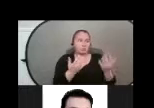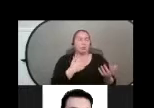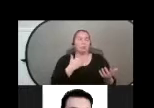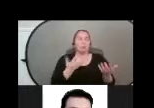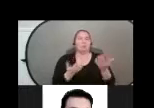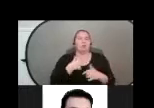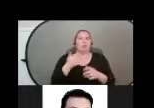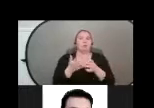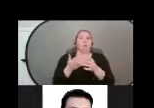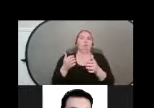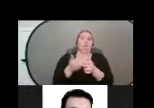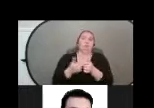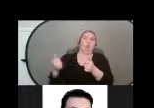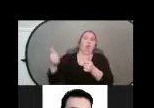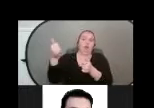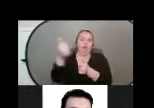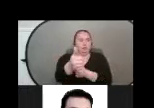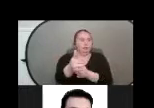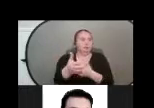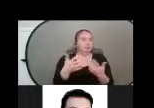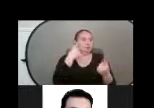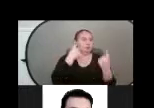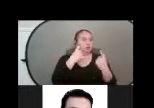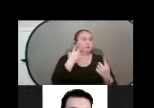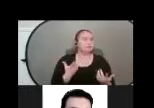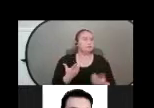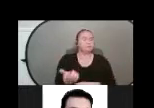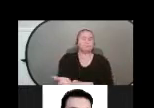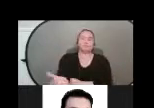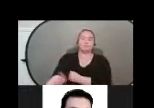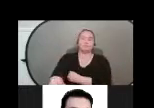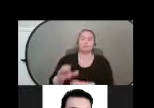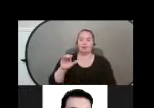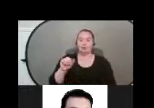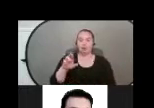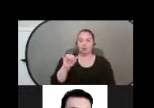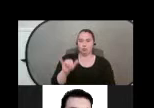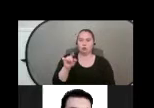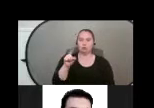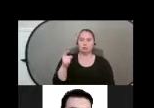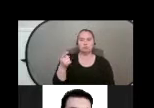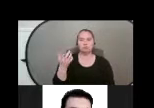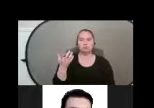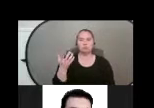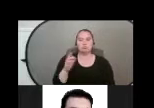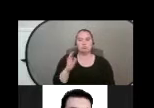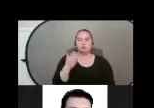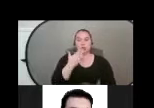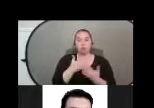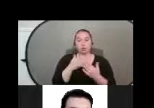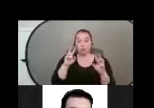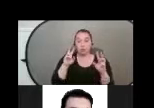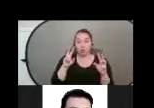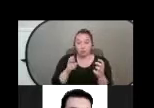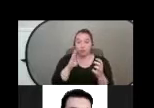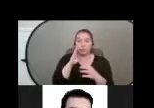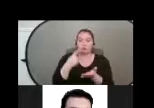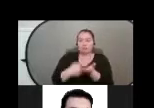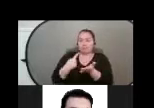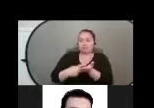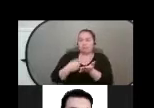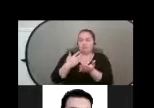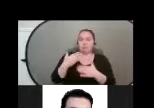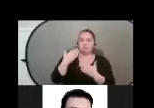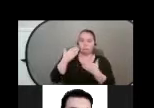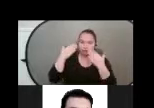here. So I think Carrie, you definitely hit on one of the key topics that will come up as we move forward. I think the way